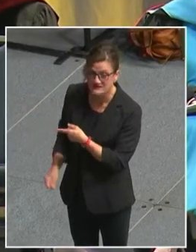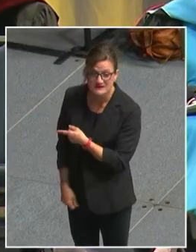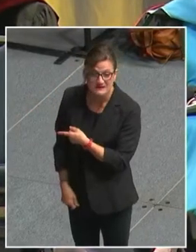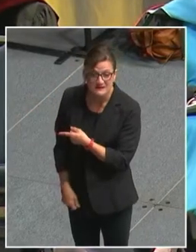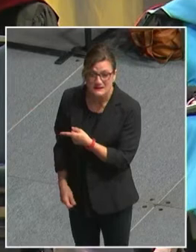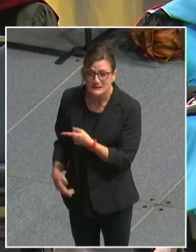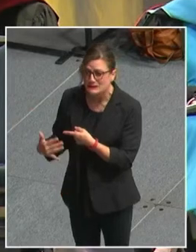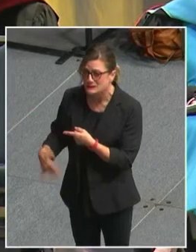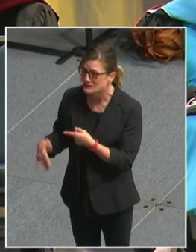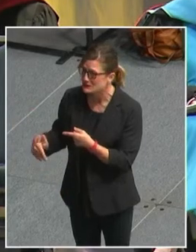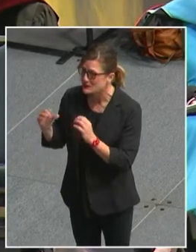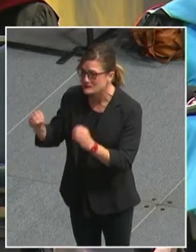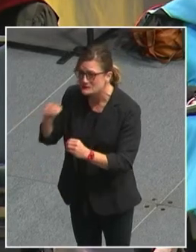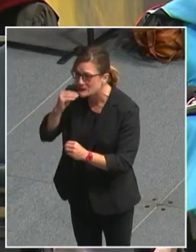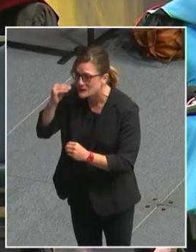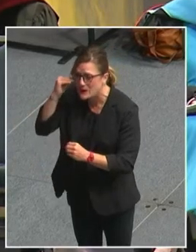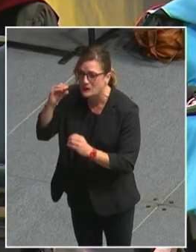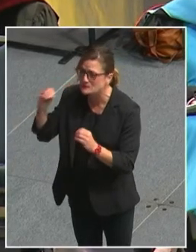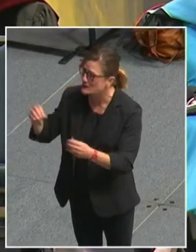could have been me.